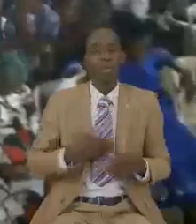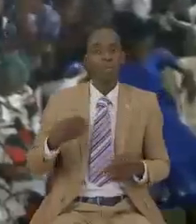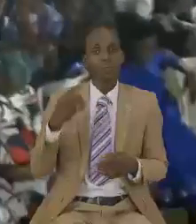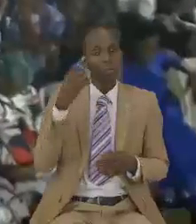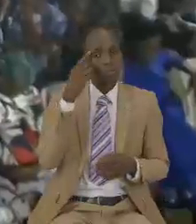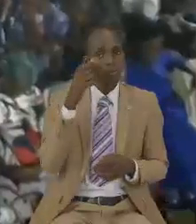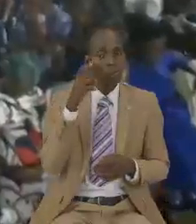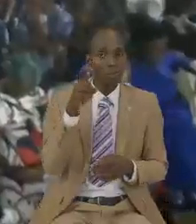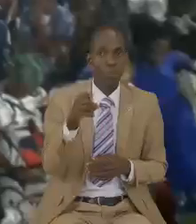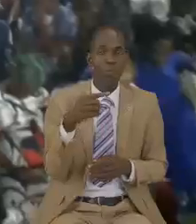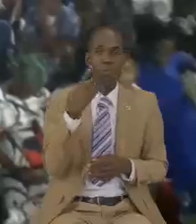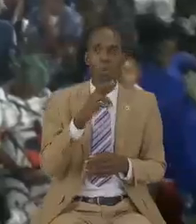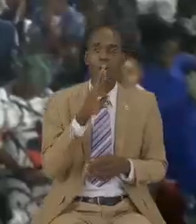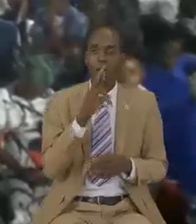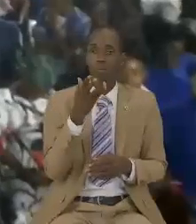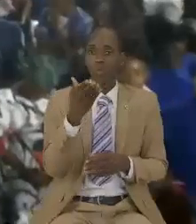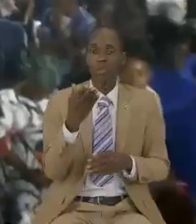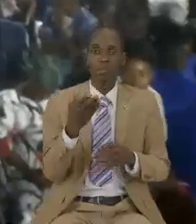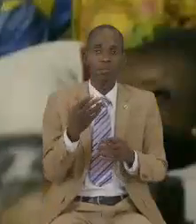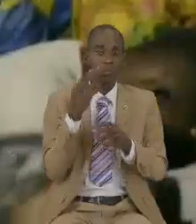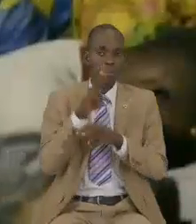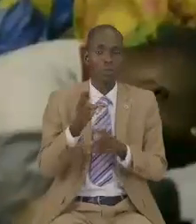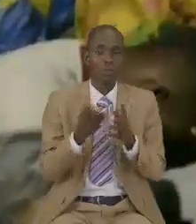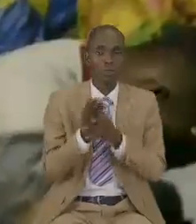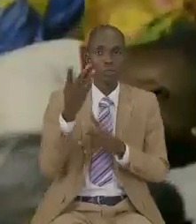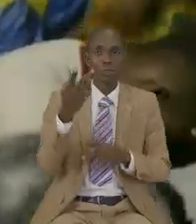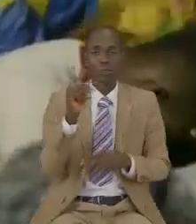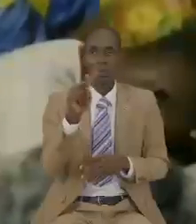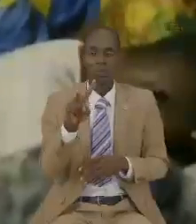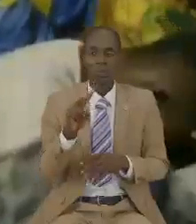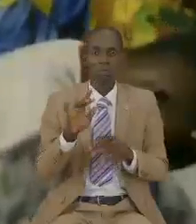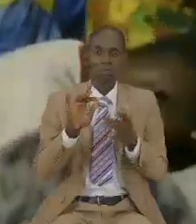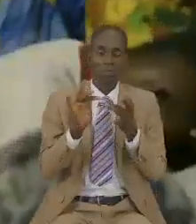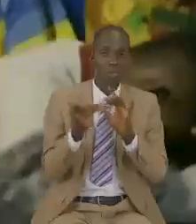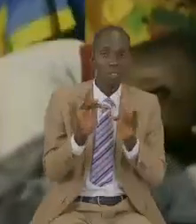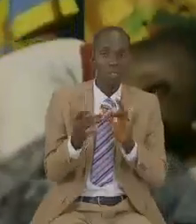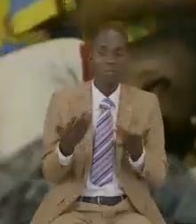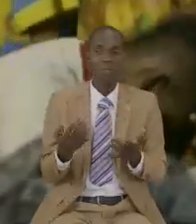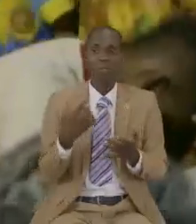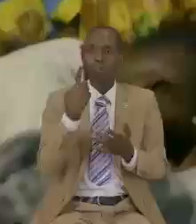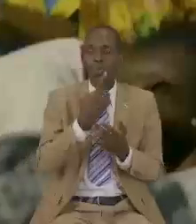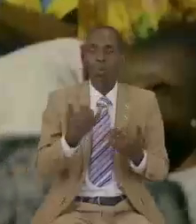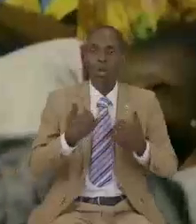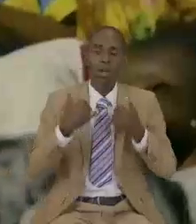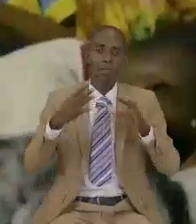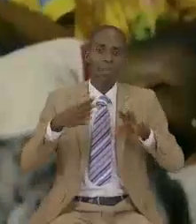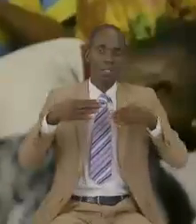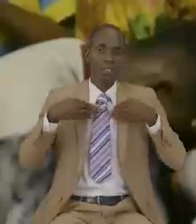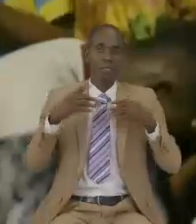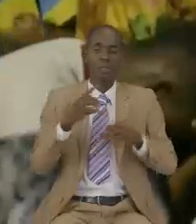special online banquet. For all those watching online who had given their lives to